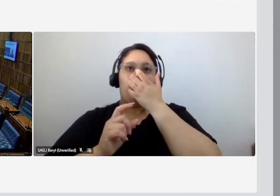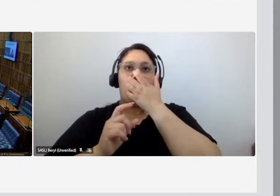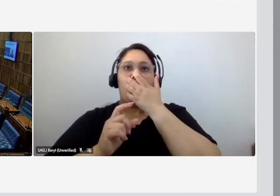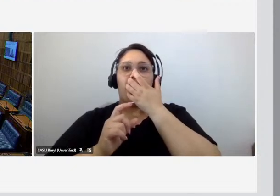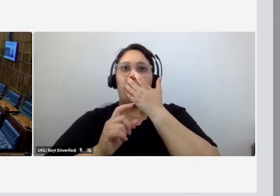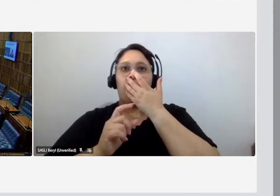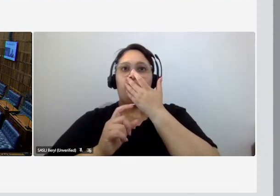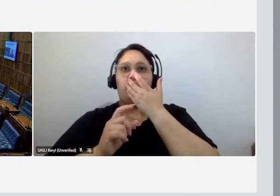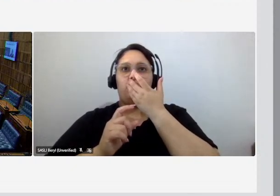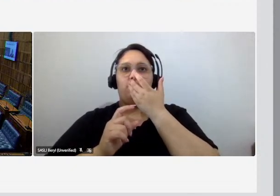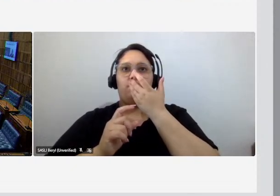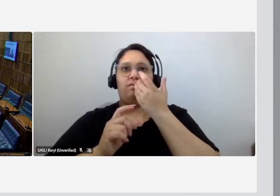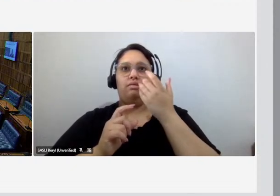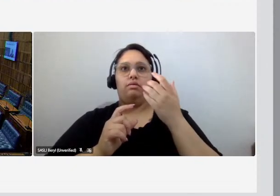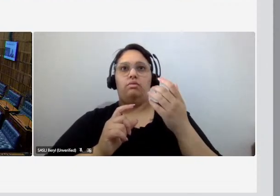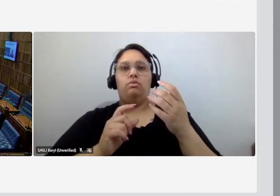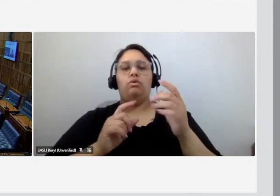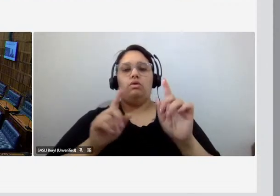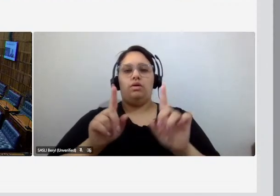healthy food?